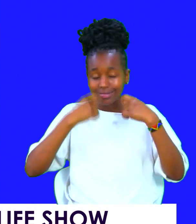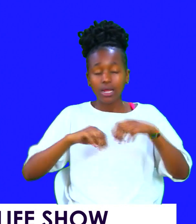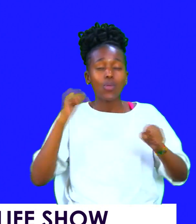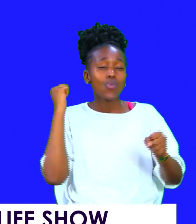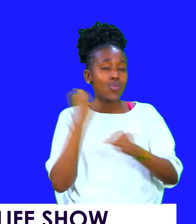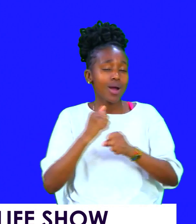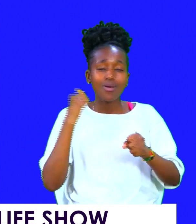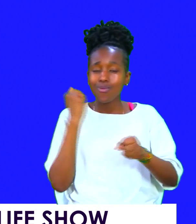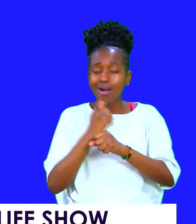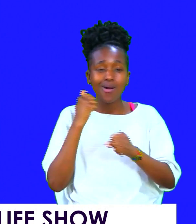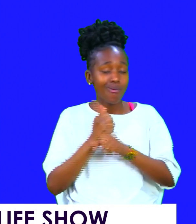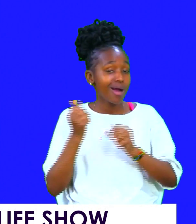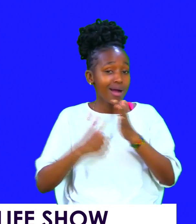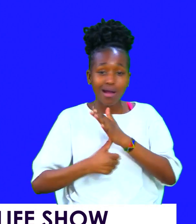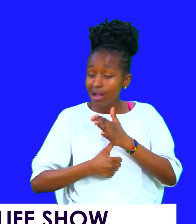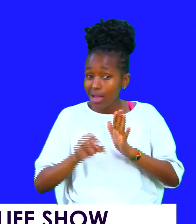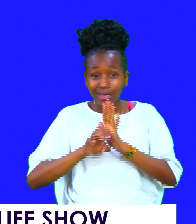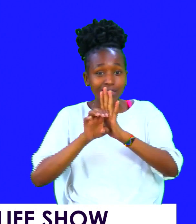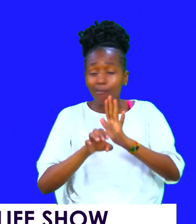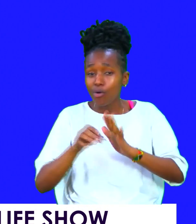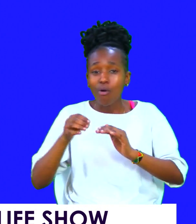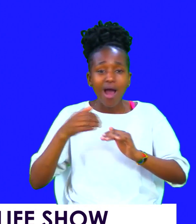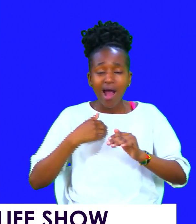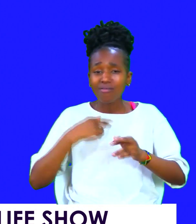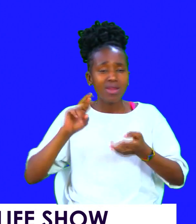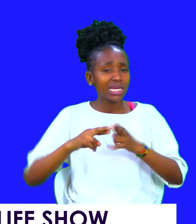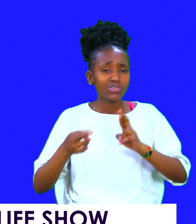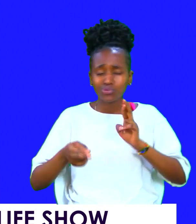spouse so much. Now you've married him or married her.